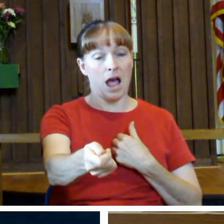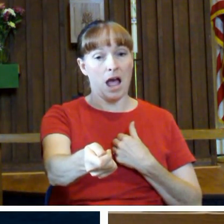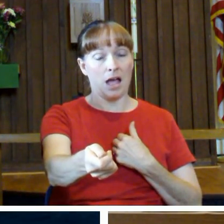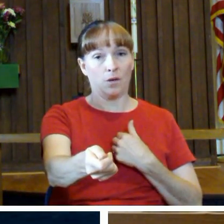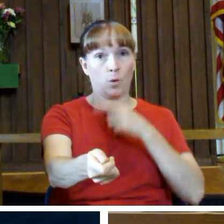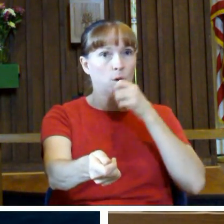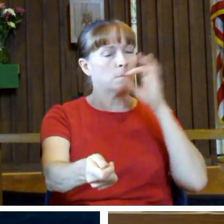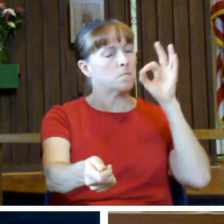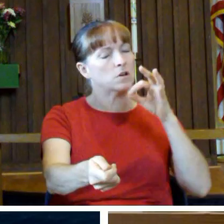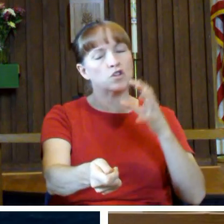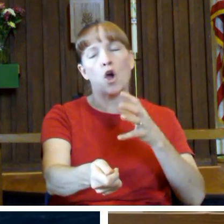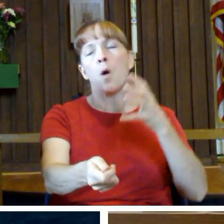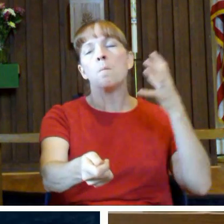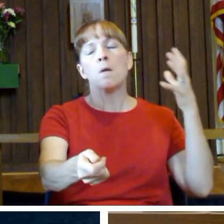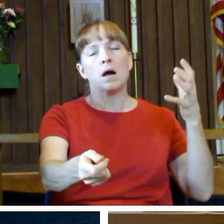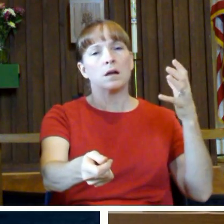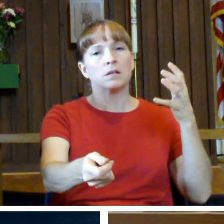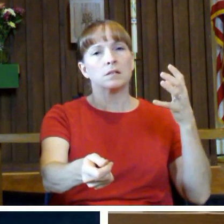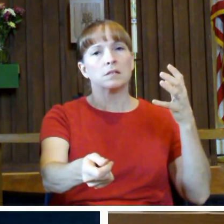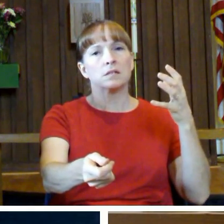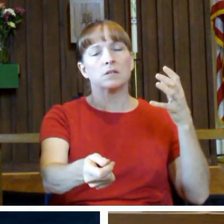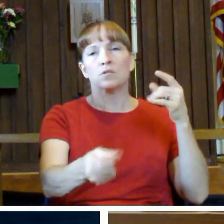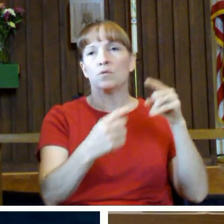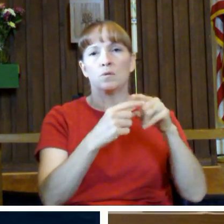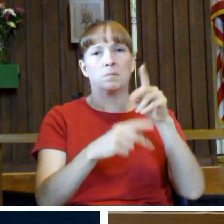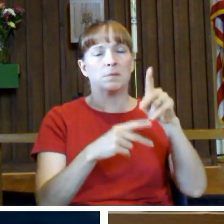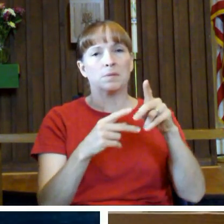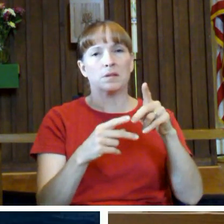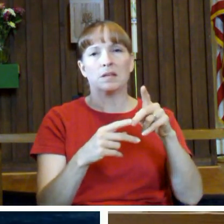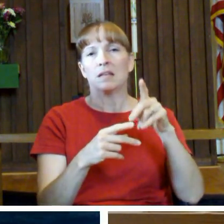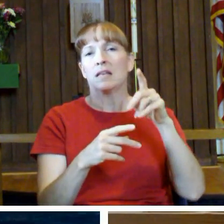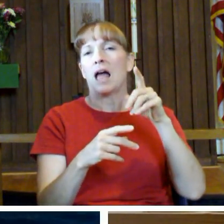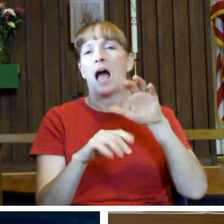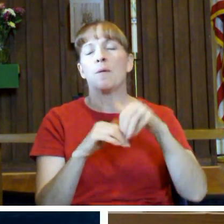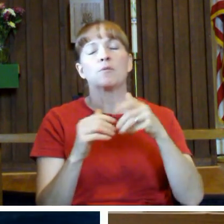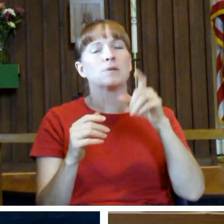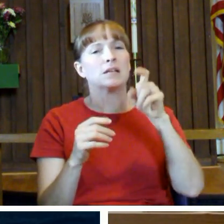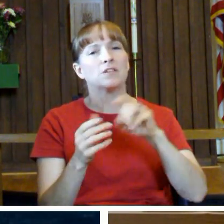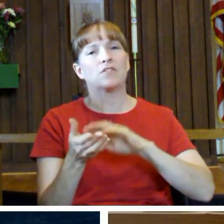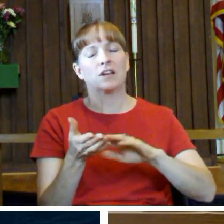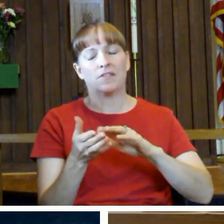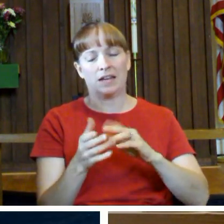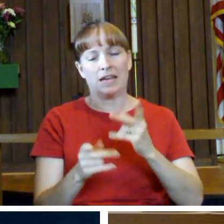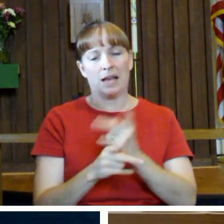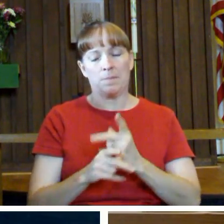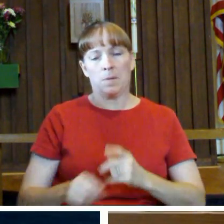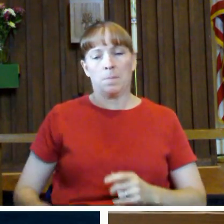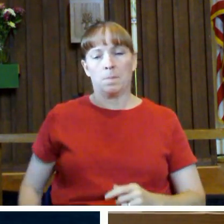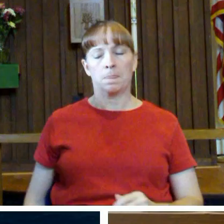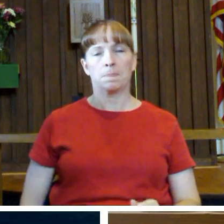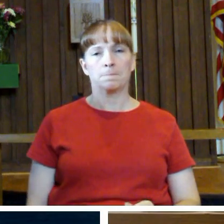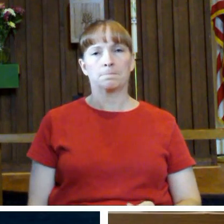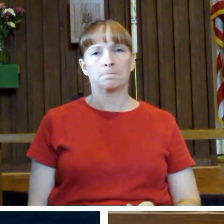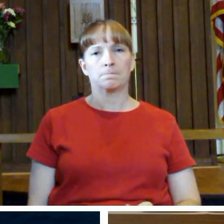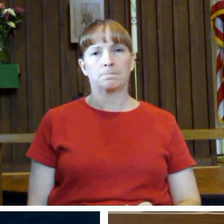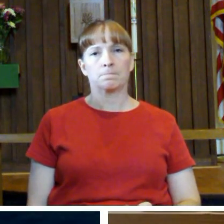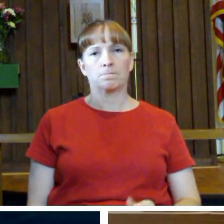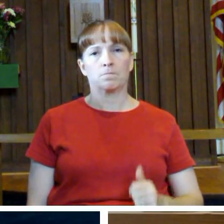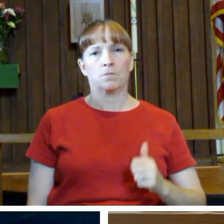had preached so often to the people the need to forgive, kept my hand at my